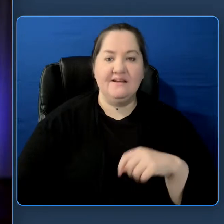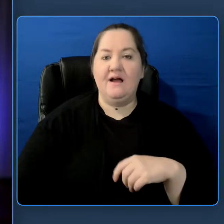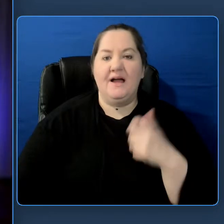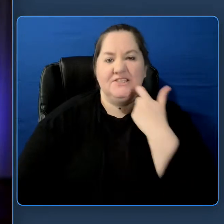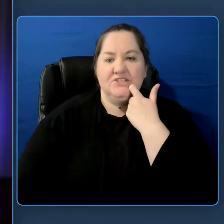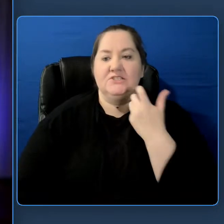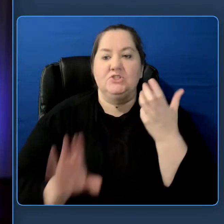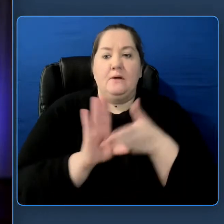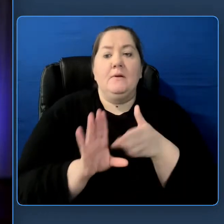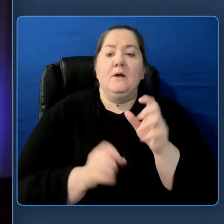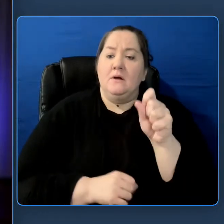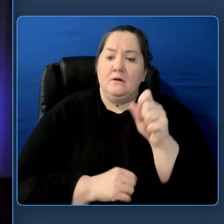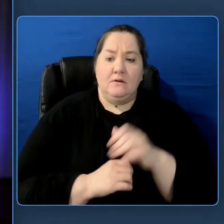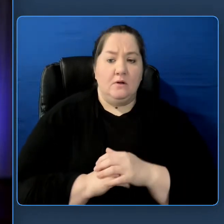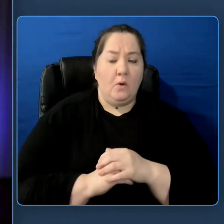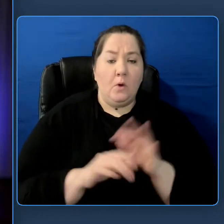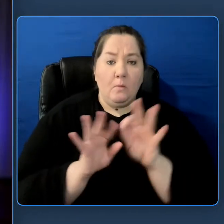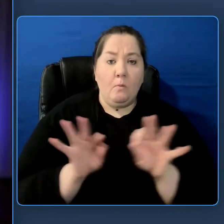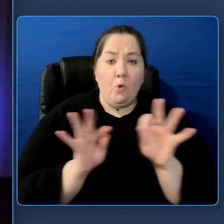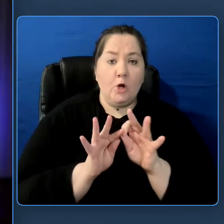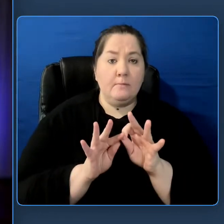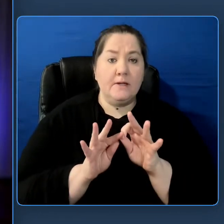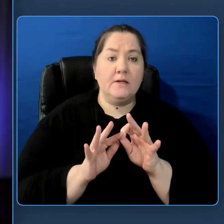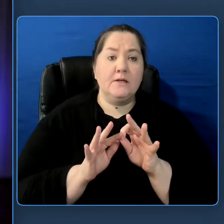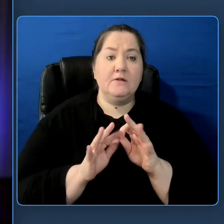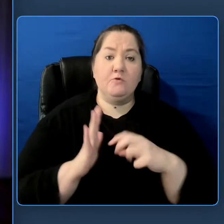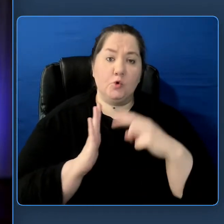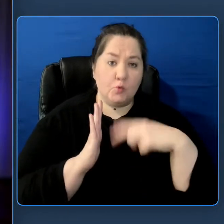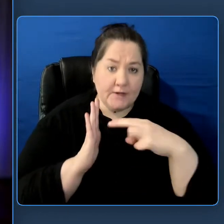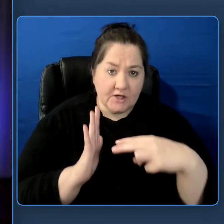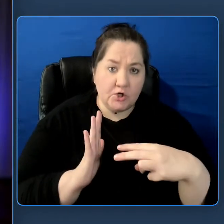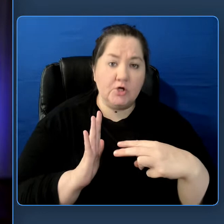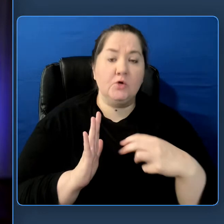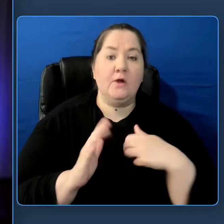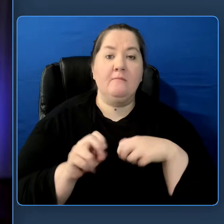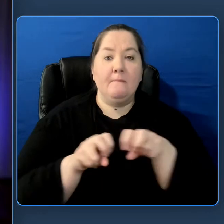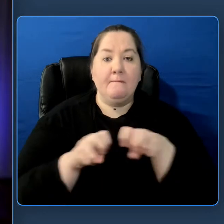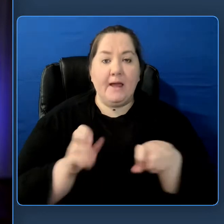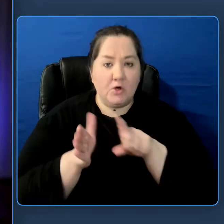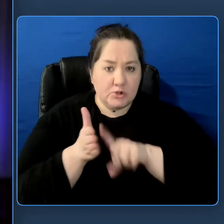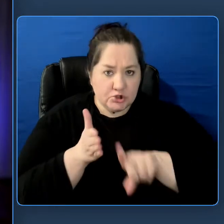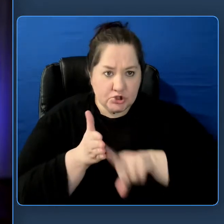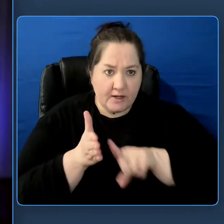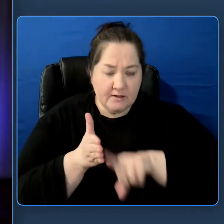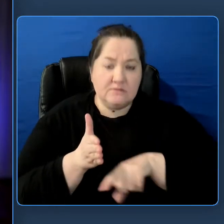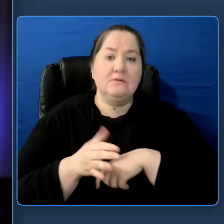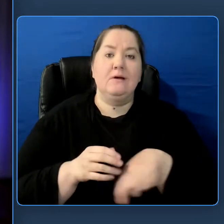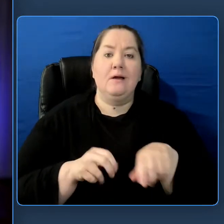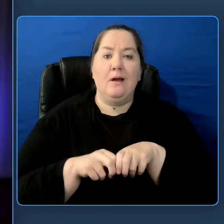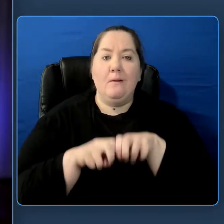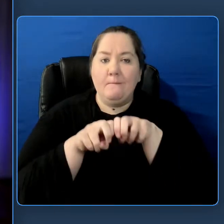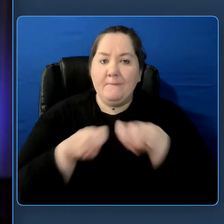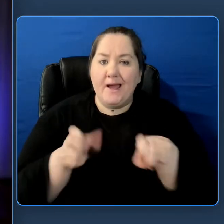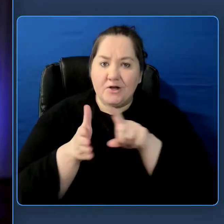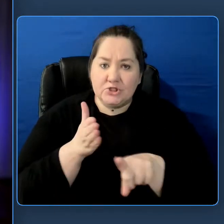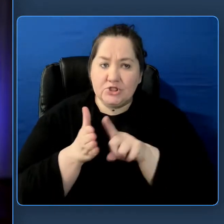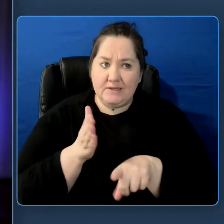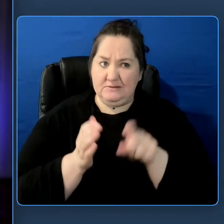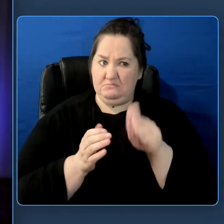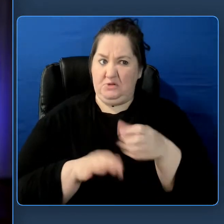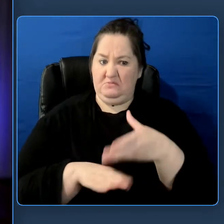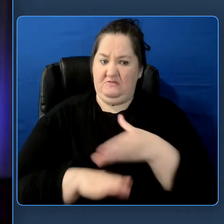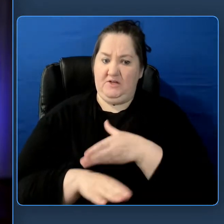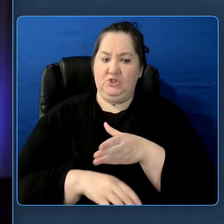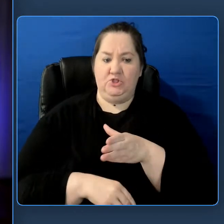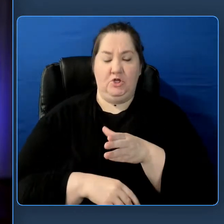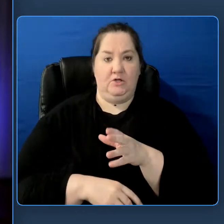jumped in. That's important. If you're a reader, your job is also to do the panel checks. And the panel checks are supposed to be done